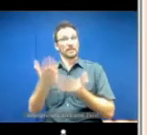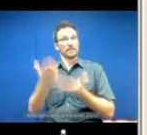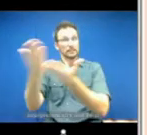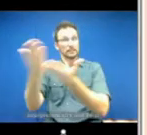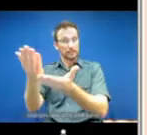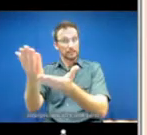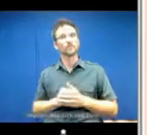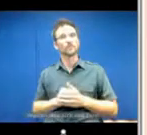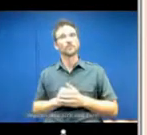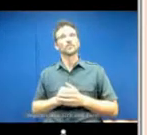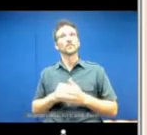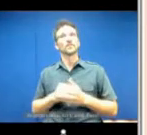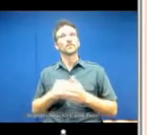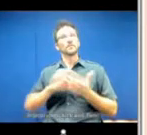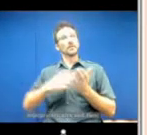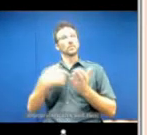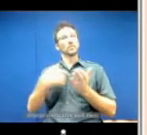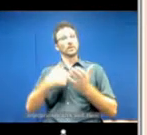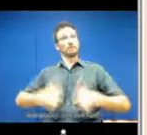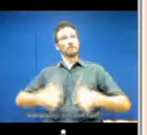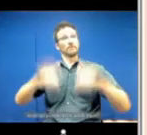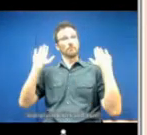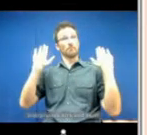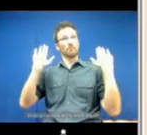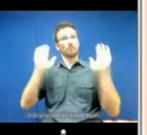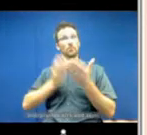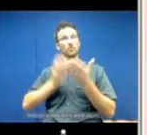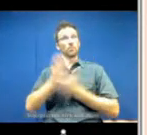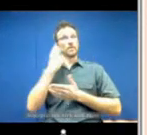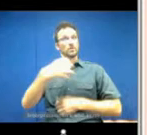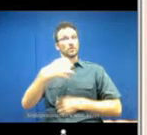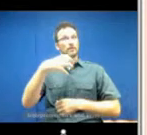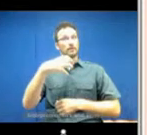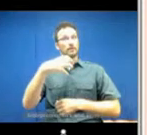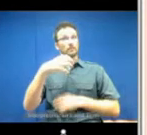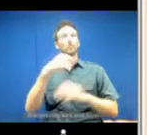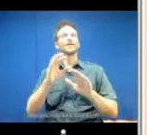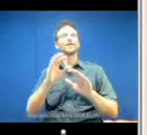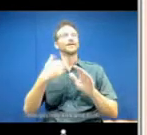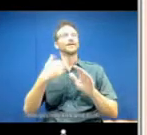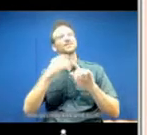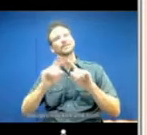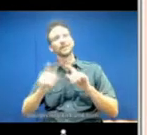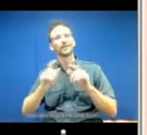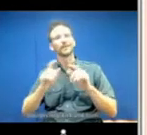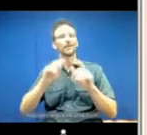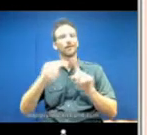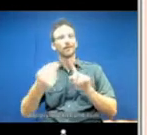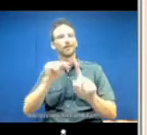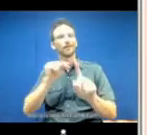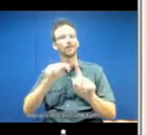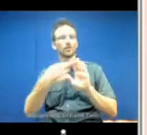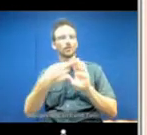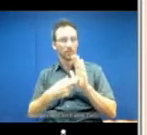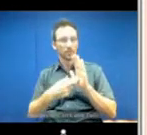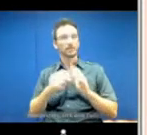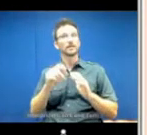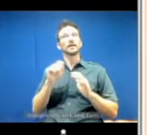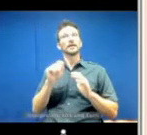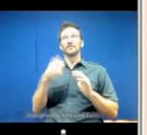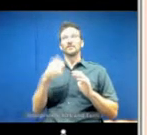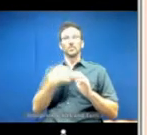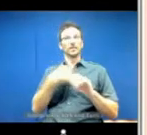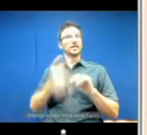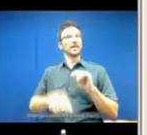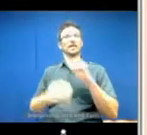to object unless, there's a couple of different variations. One is unless it can be fixed immediately. If you don't